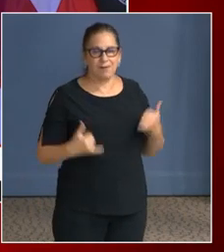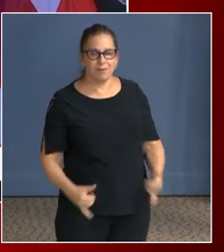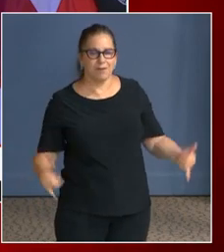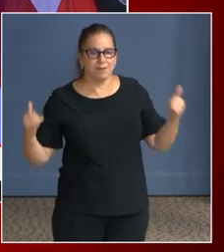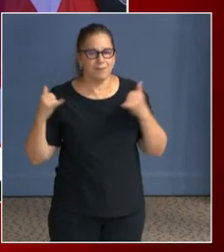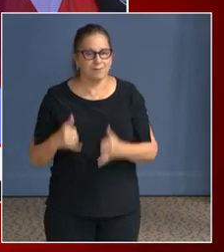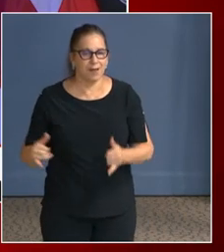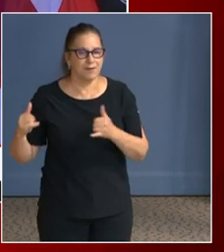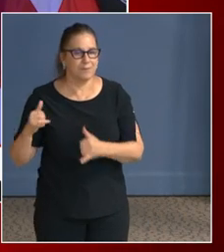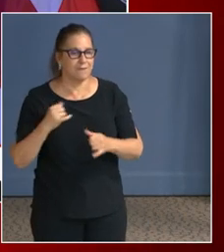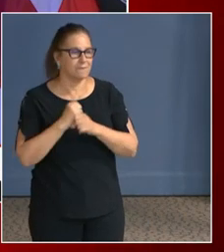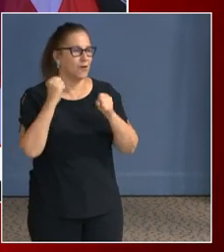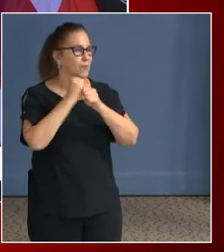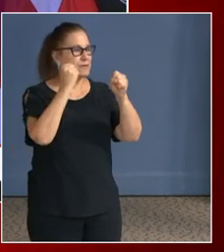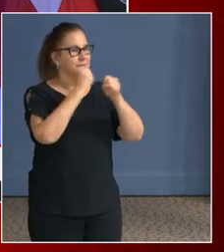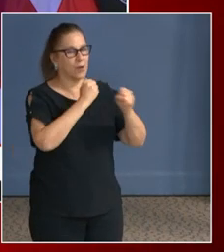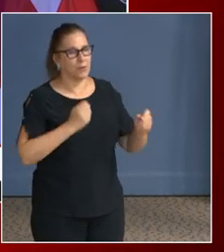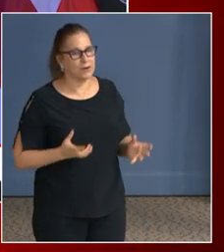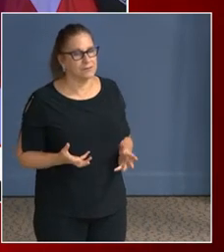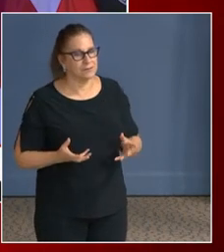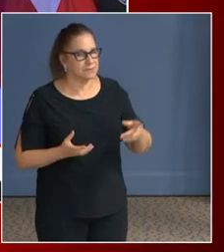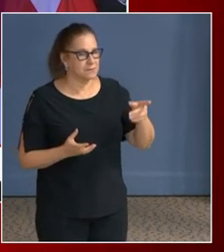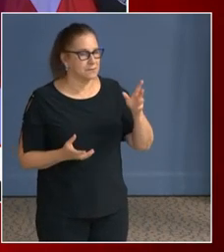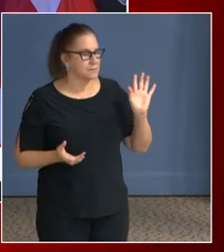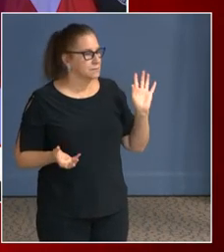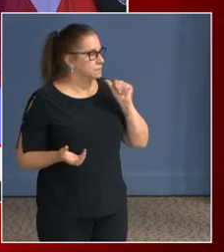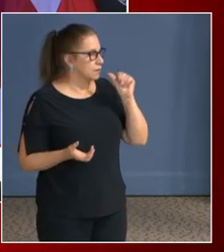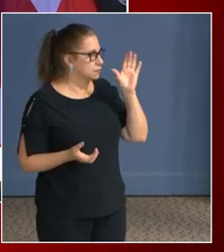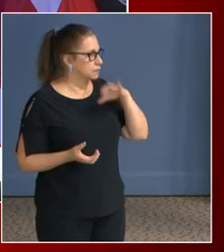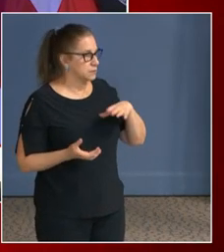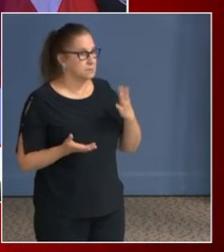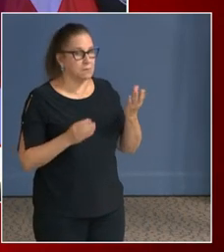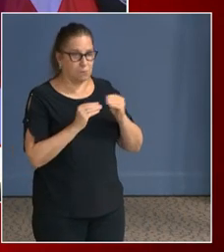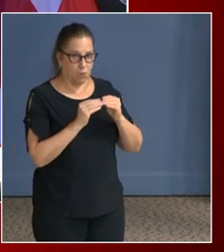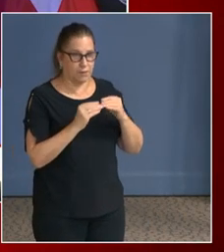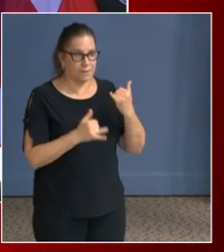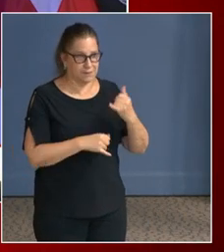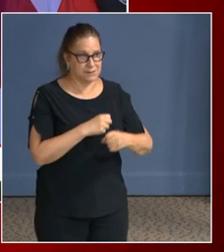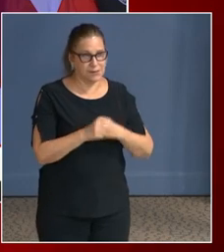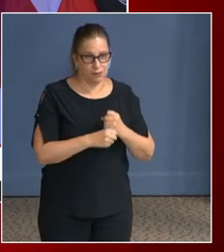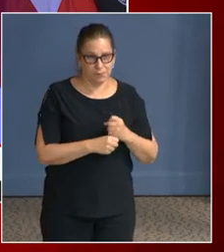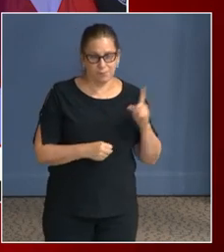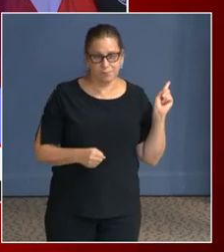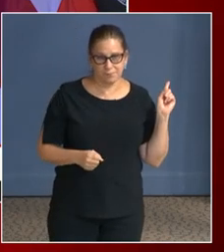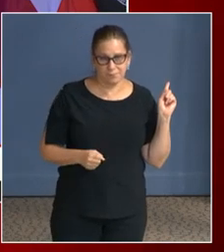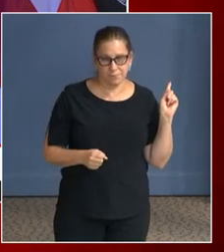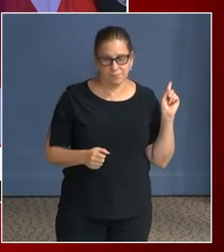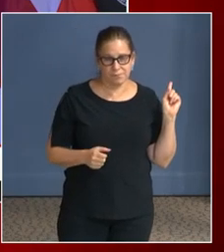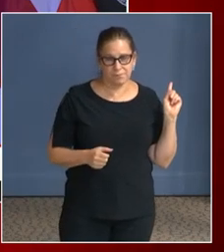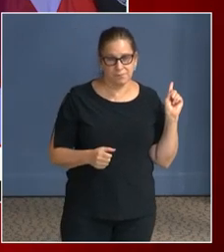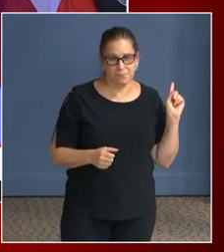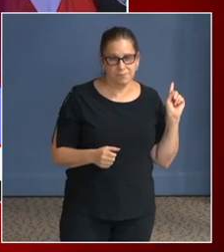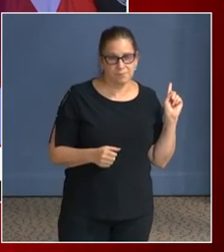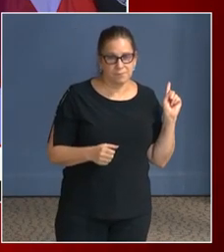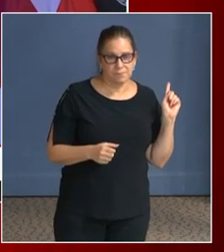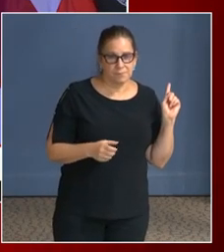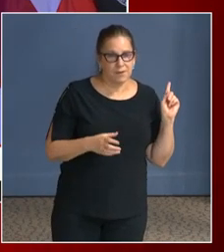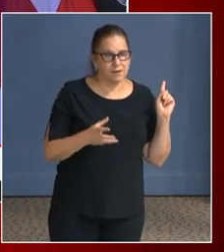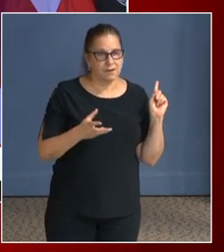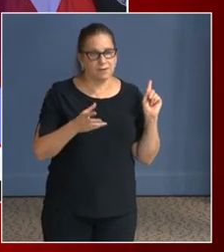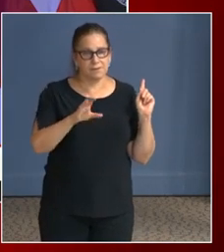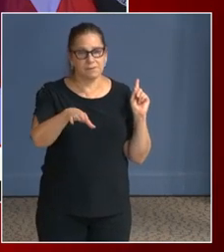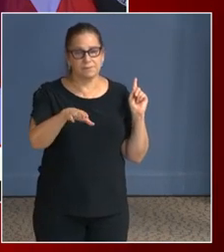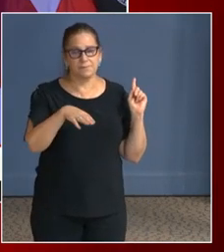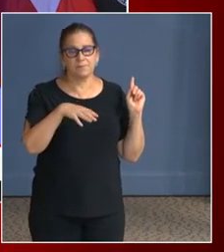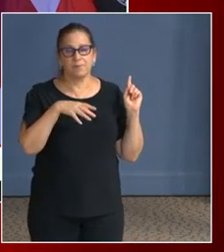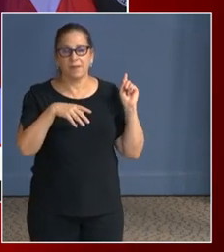an unusual year. Just like I have said to residents, you can't go into a restaurant,